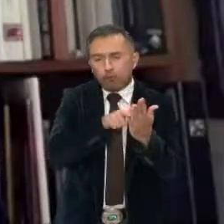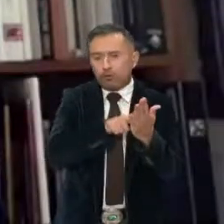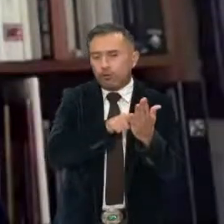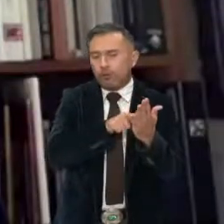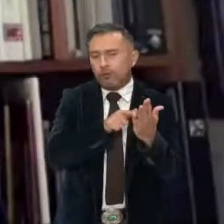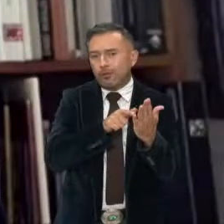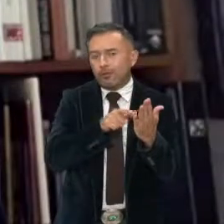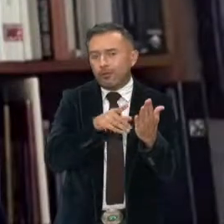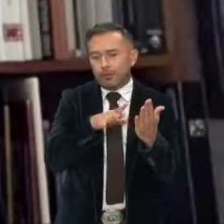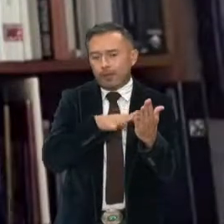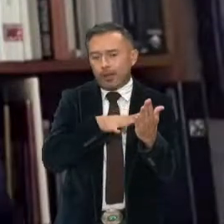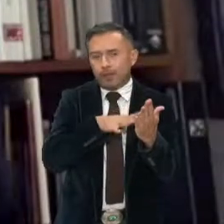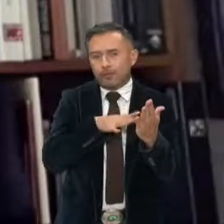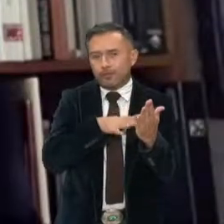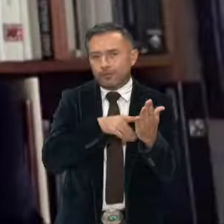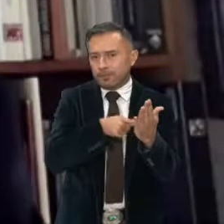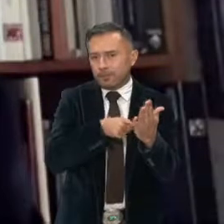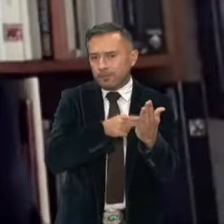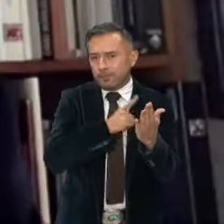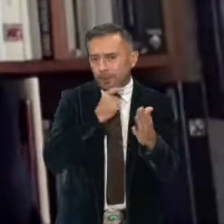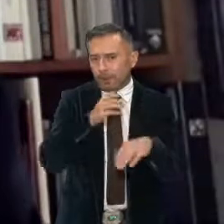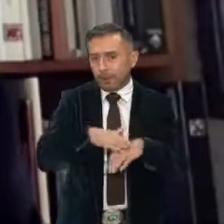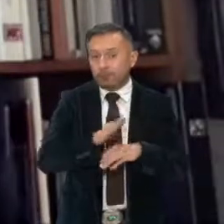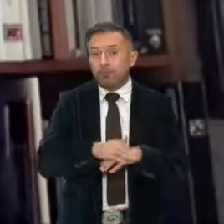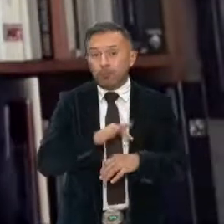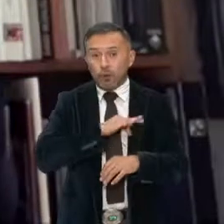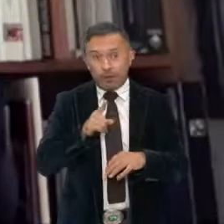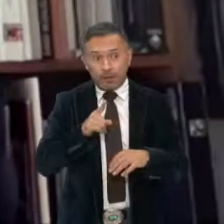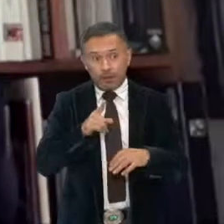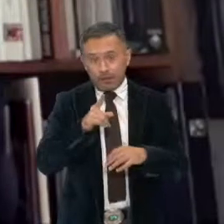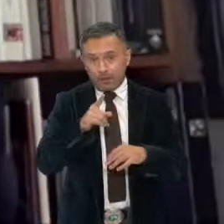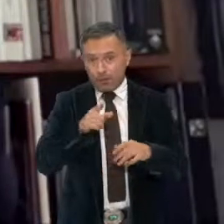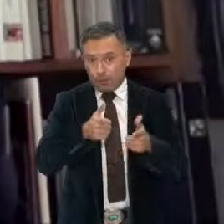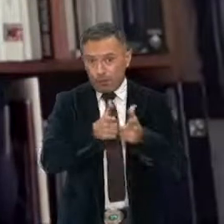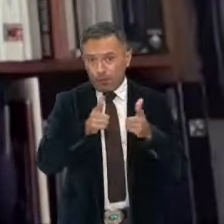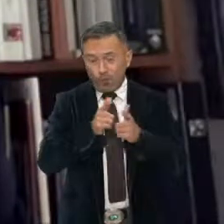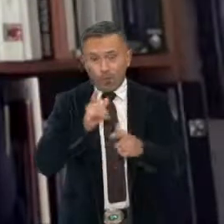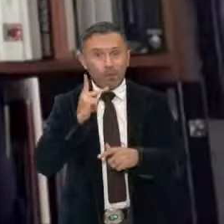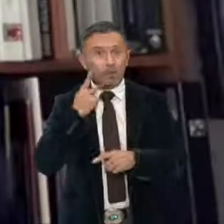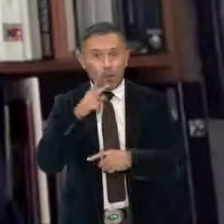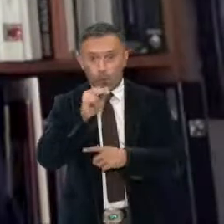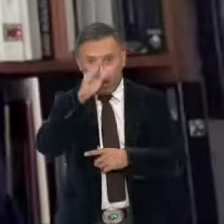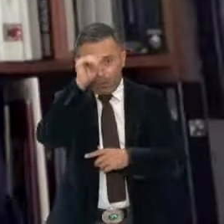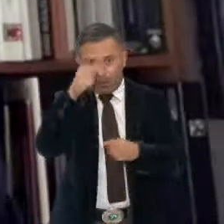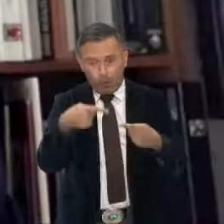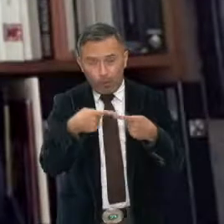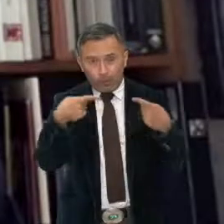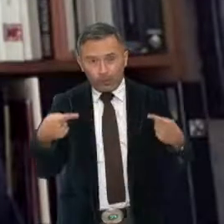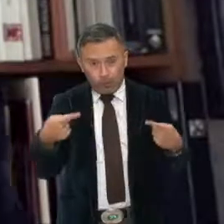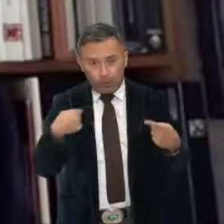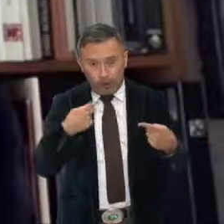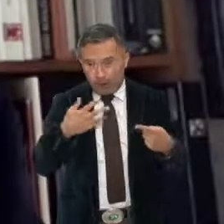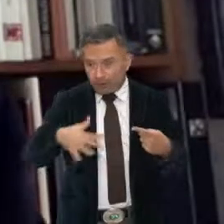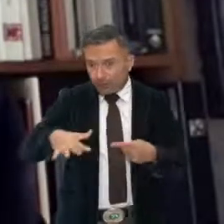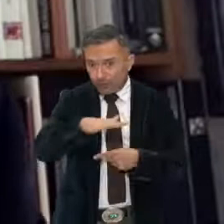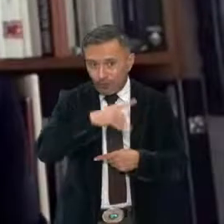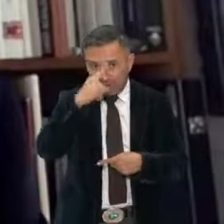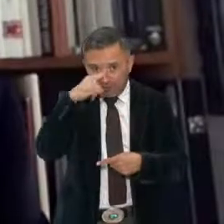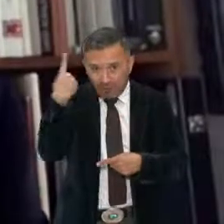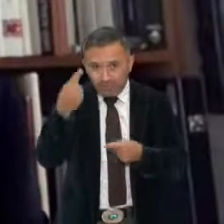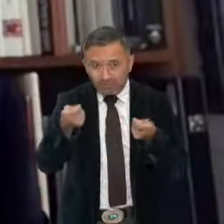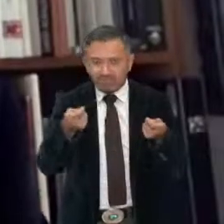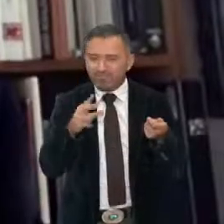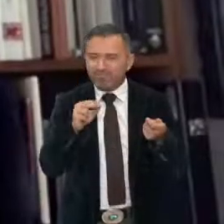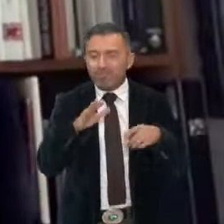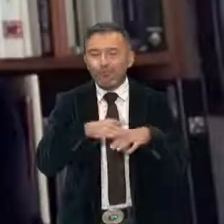arbitrarities with some elements that are defined along these lines. To oppose in a scenario like this one is not